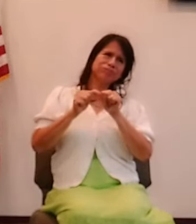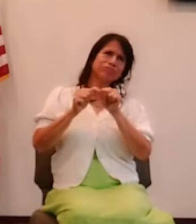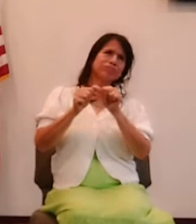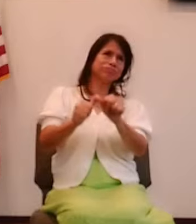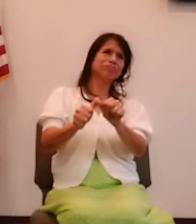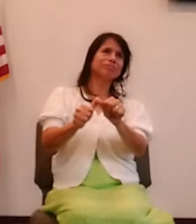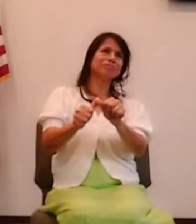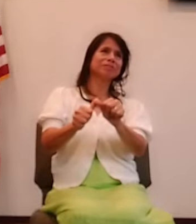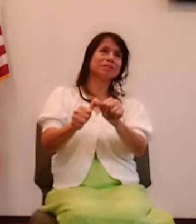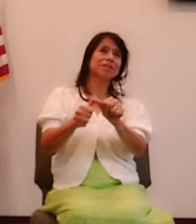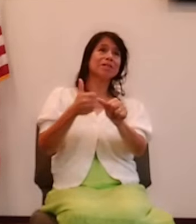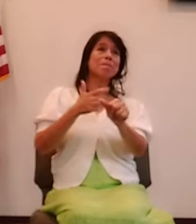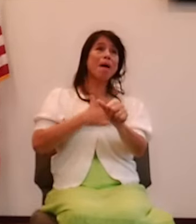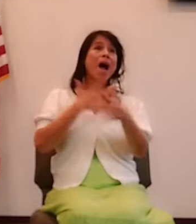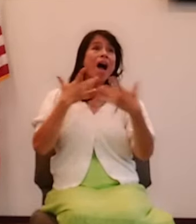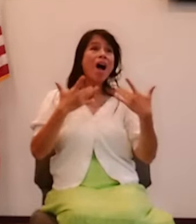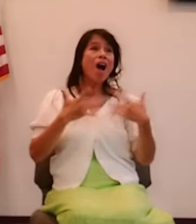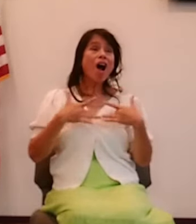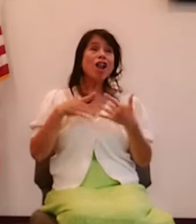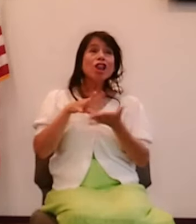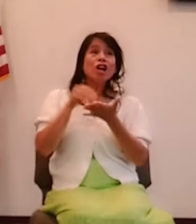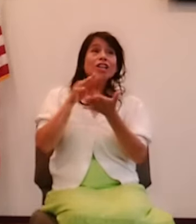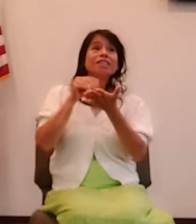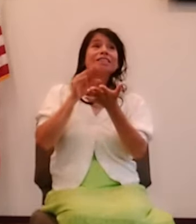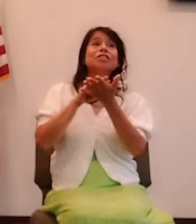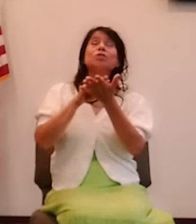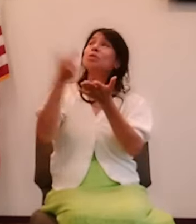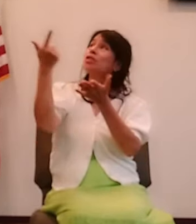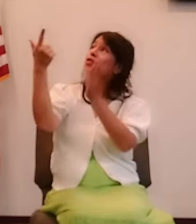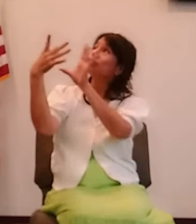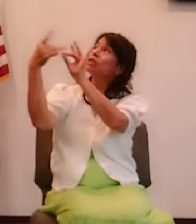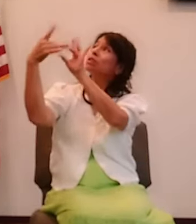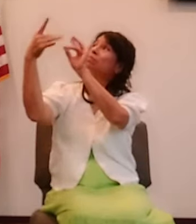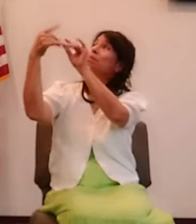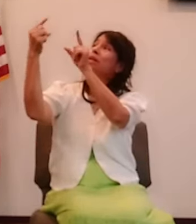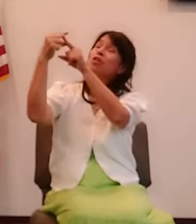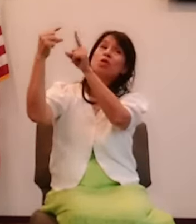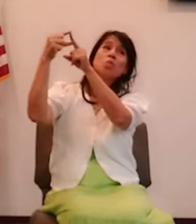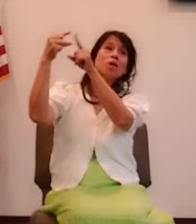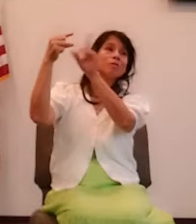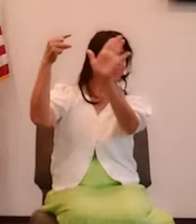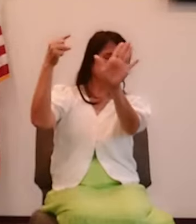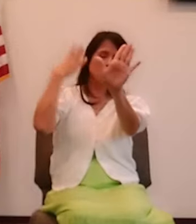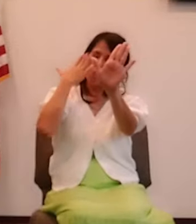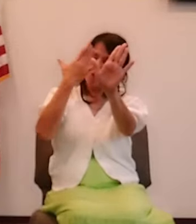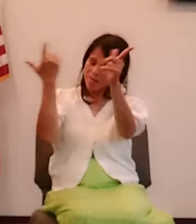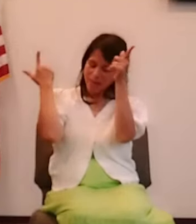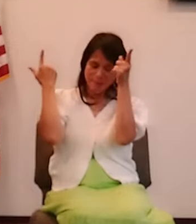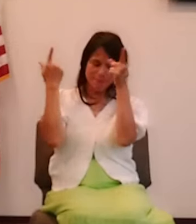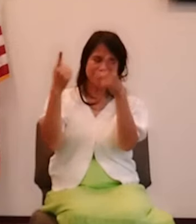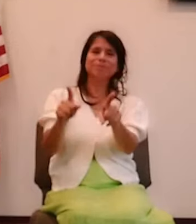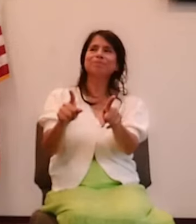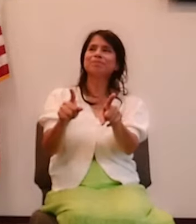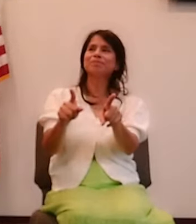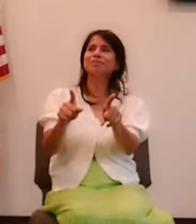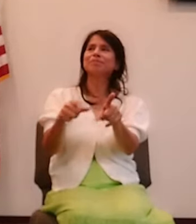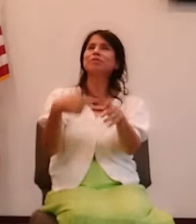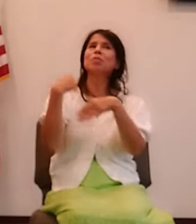steadfast. And let my heart learn when you speak a word, it will come